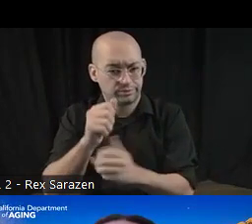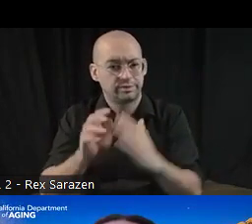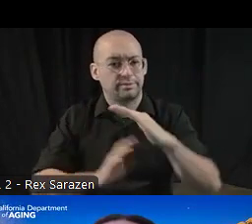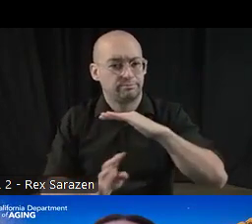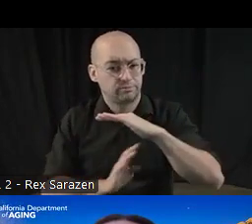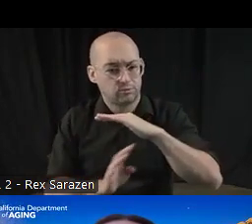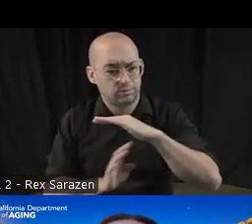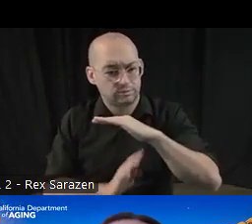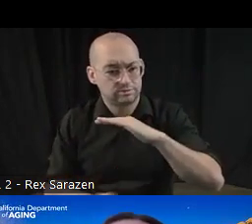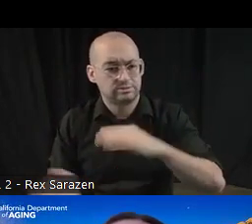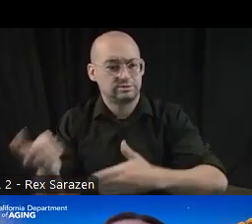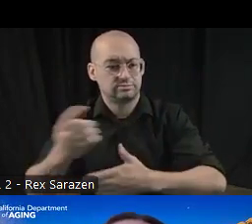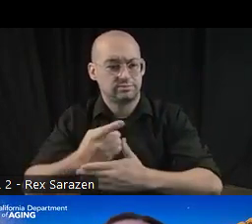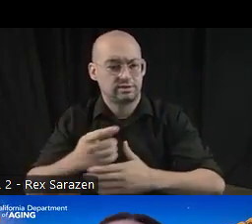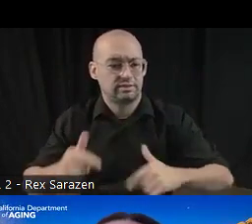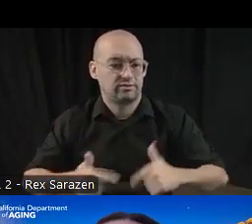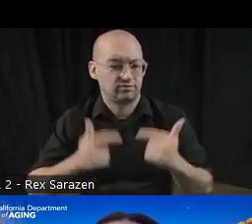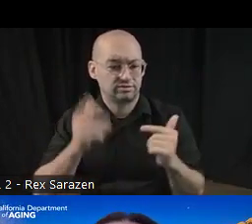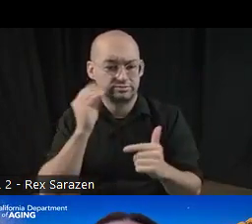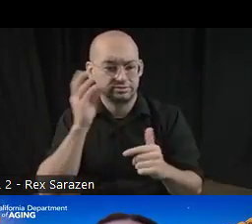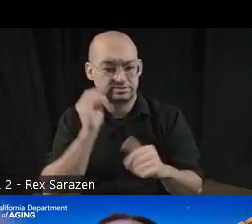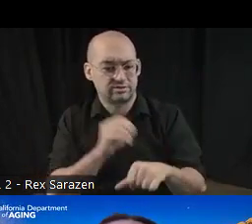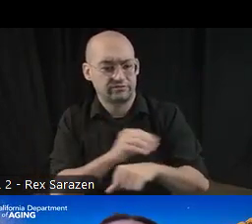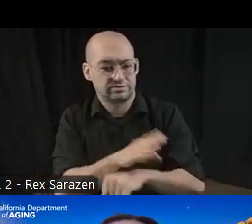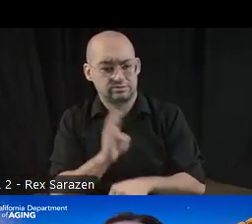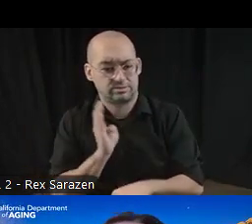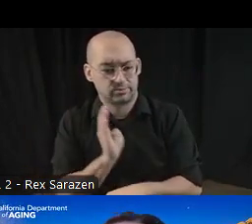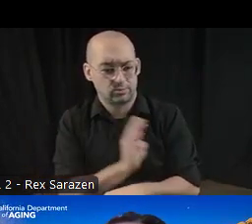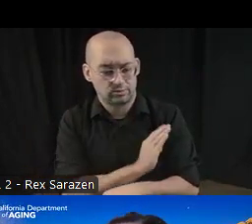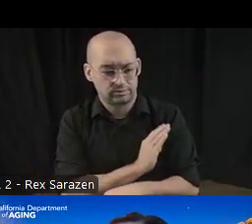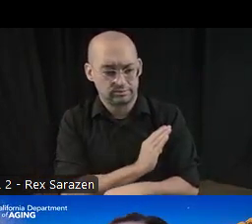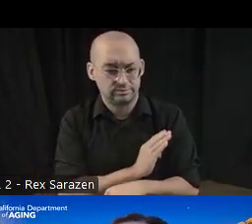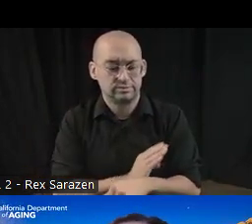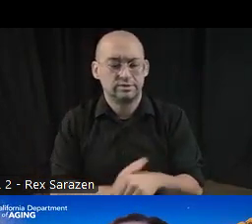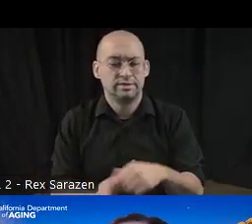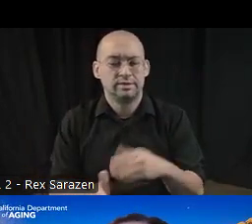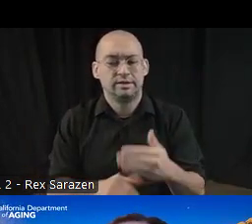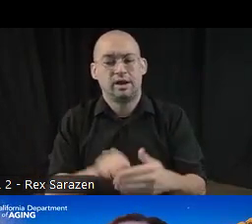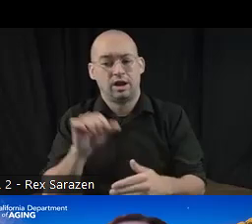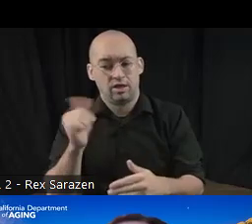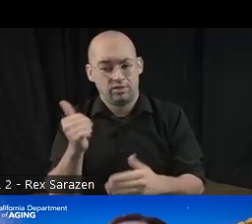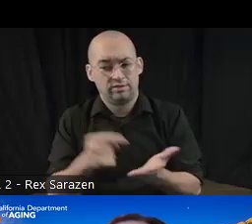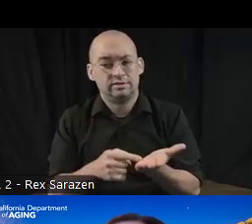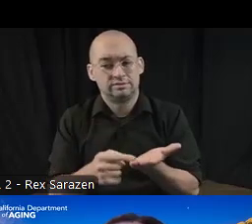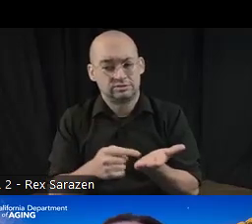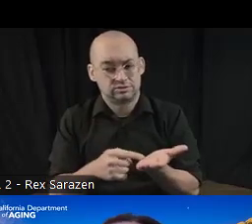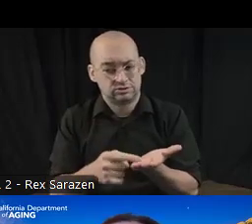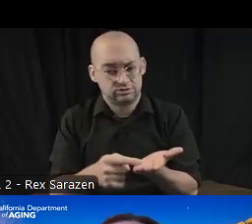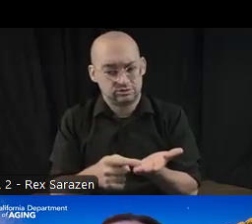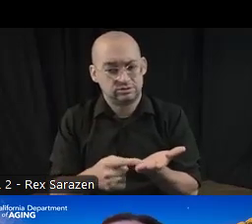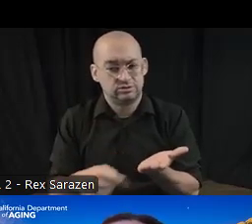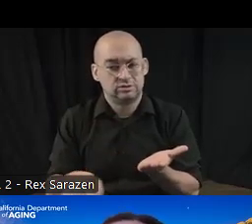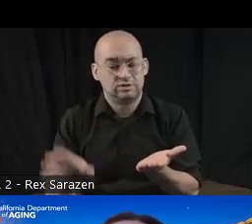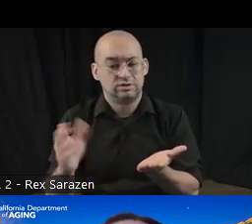Disability Lived Experience Advisory Board, the ad lib updates, have another discussion on the draft